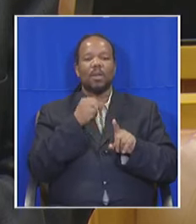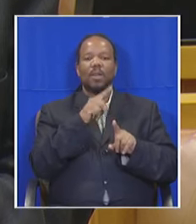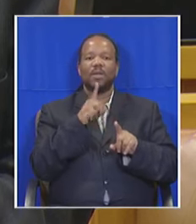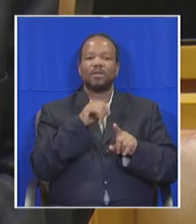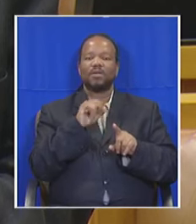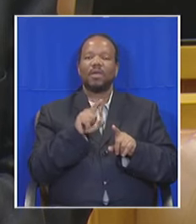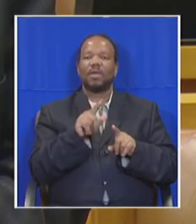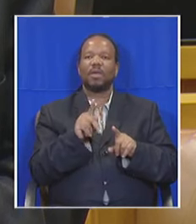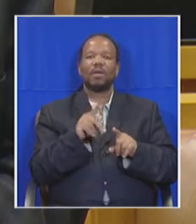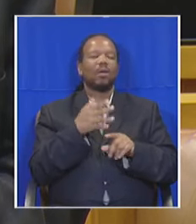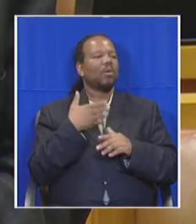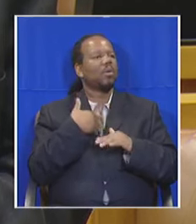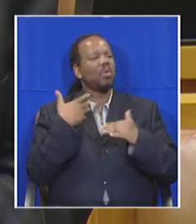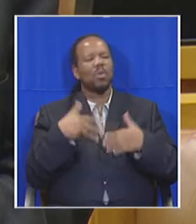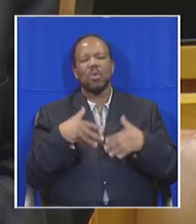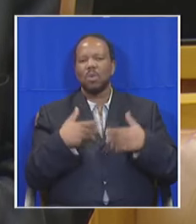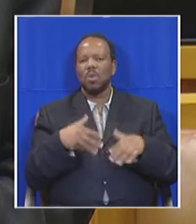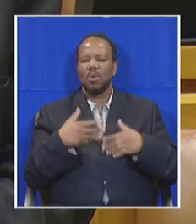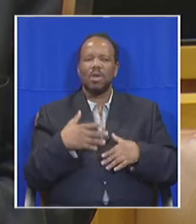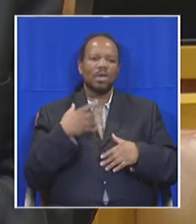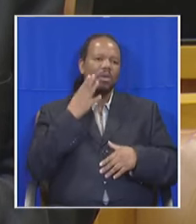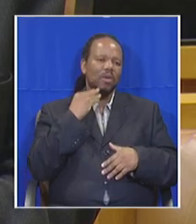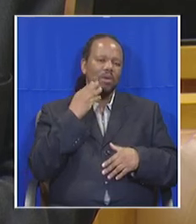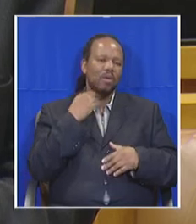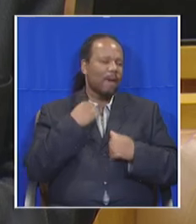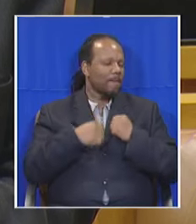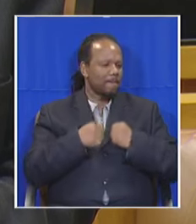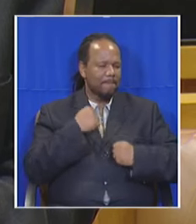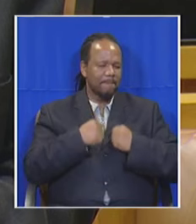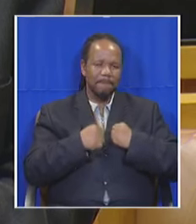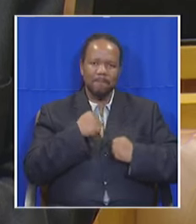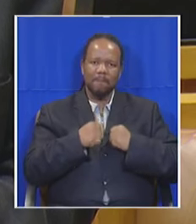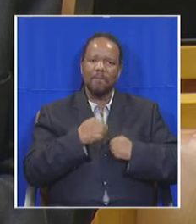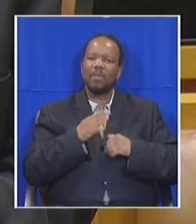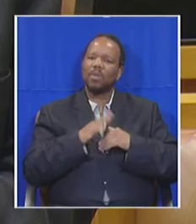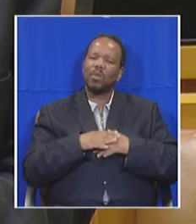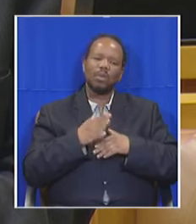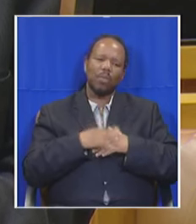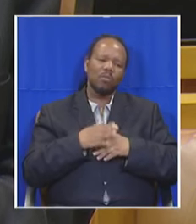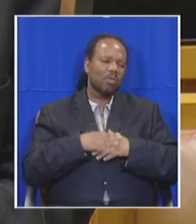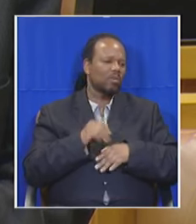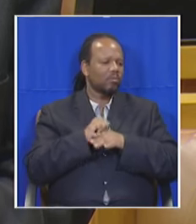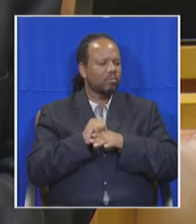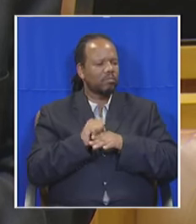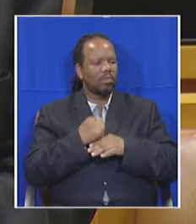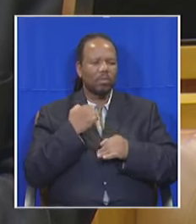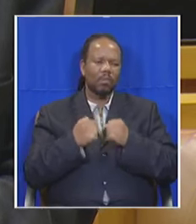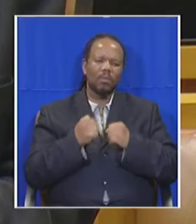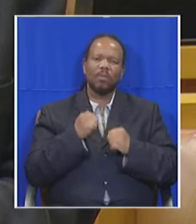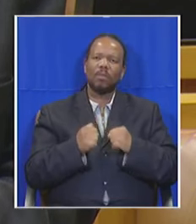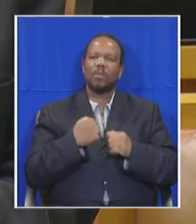with a huge amount of experience and was known for being a dedicated athlete, and conveys